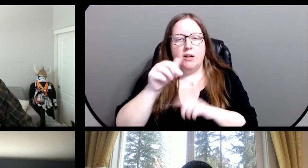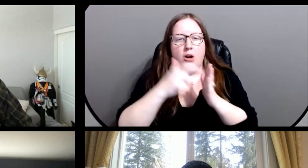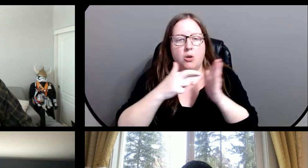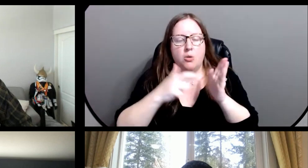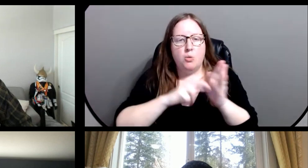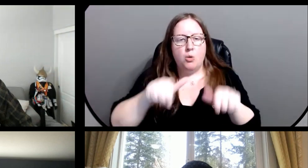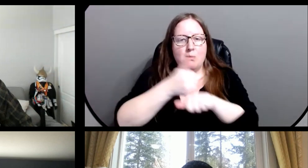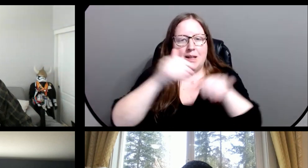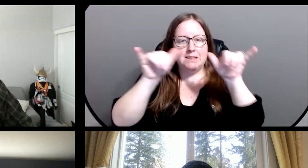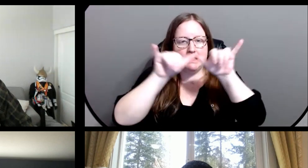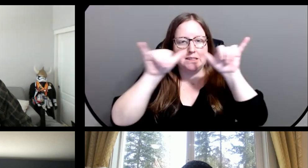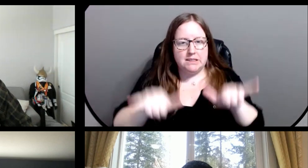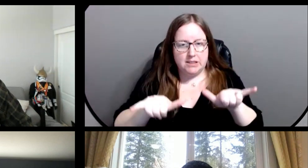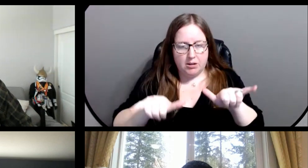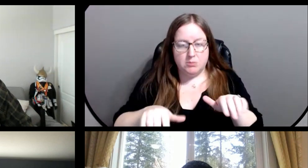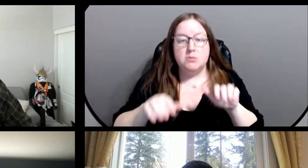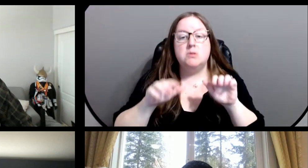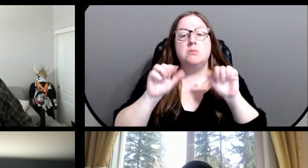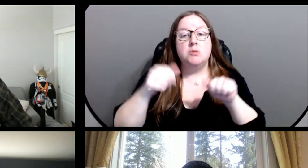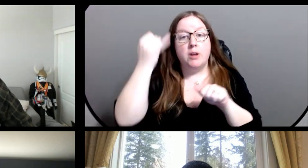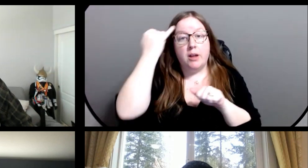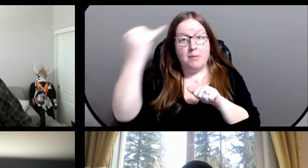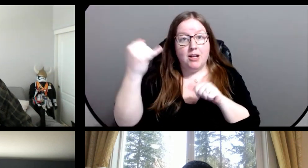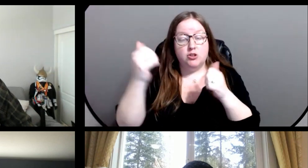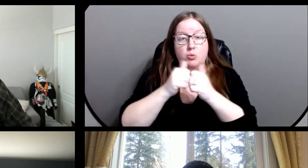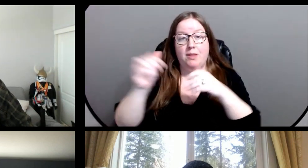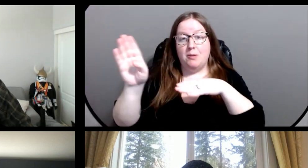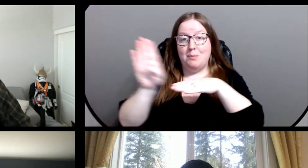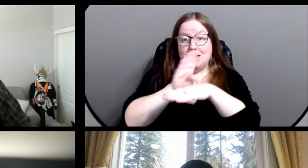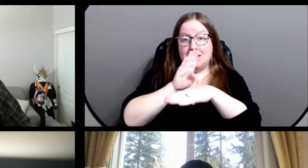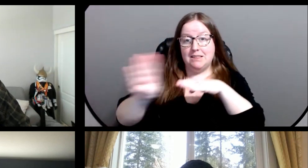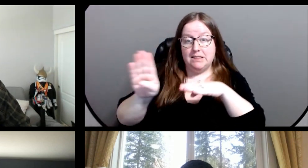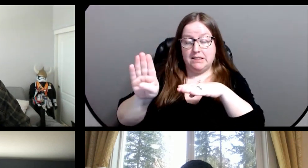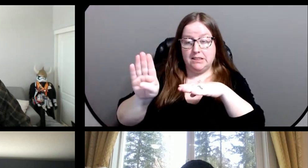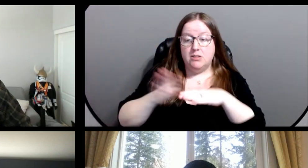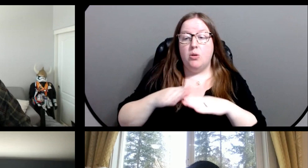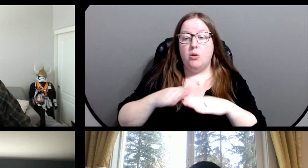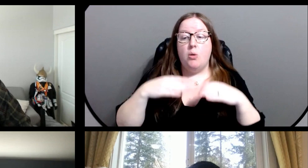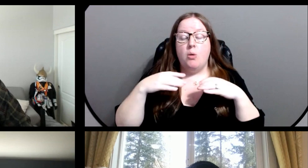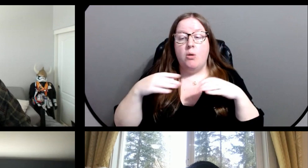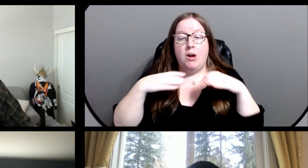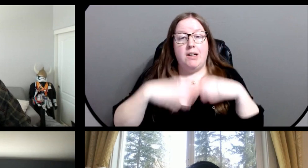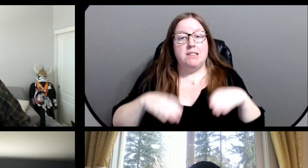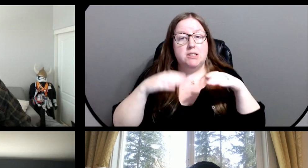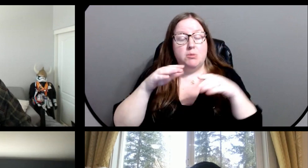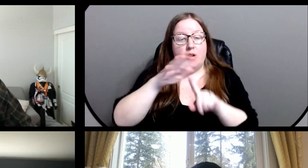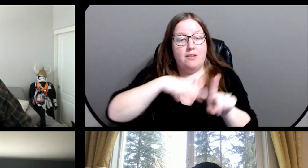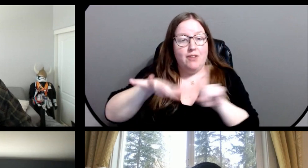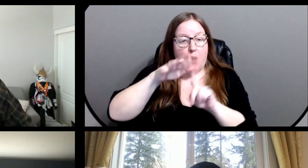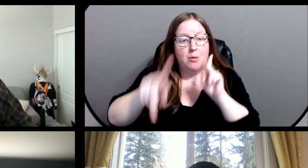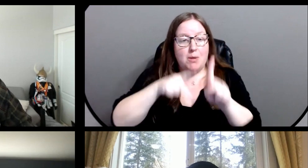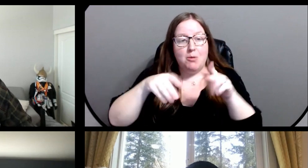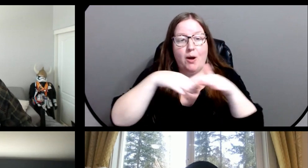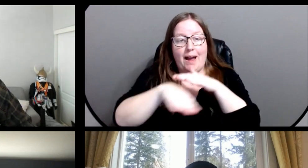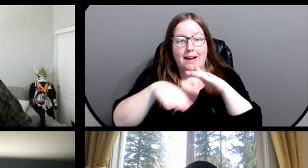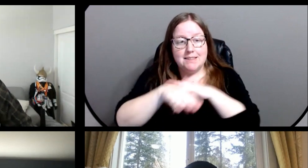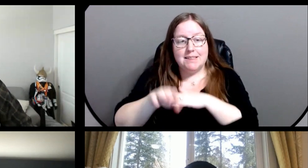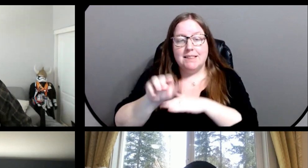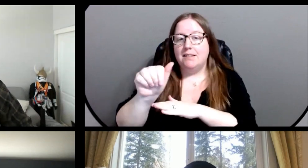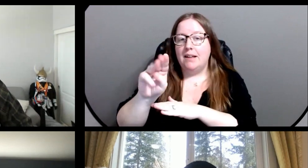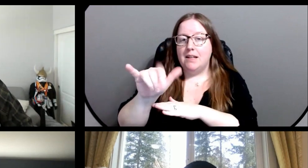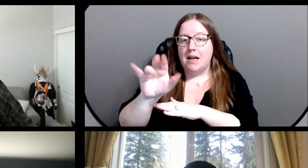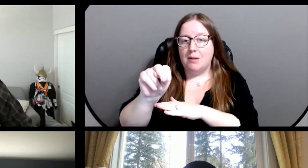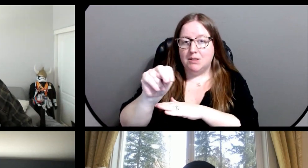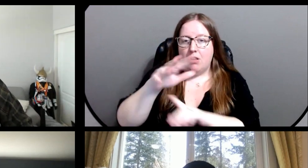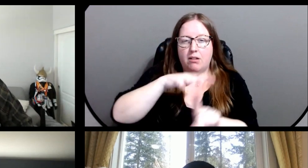So you could imagine in an enterprise or a customer environment, you have people accessing your Amazon environment through